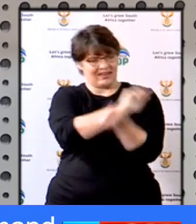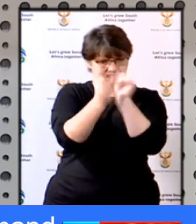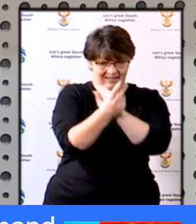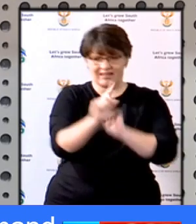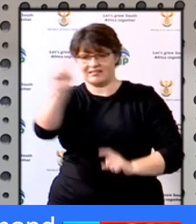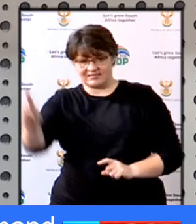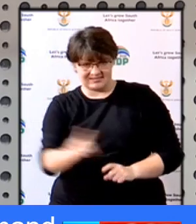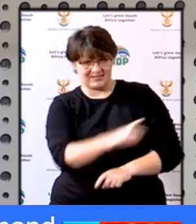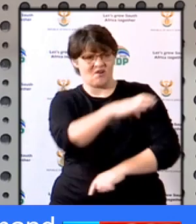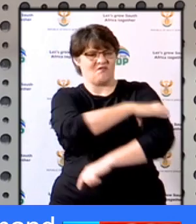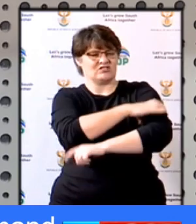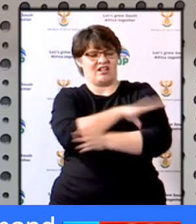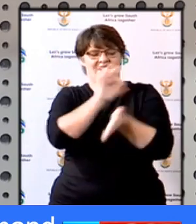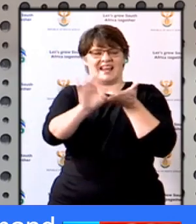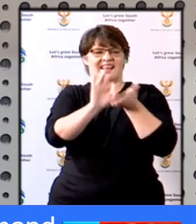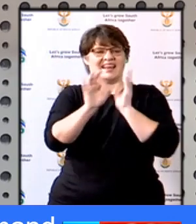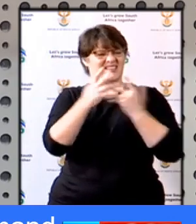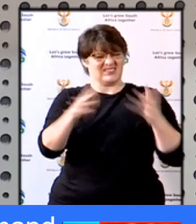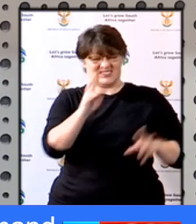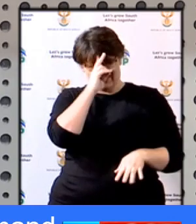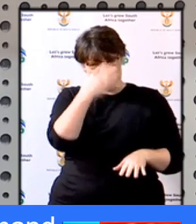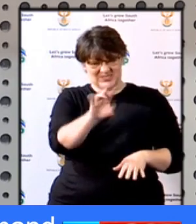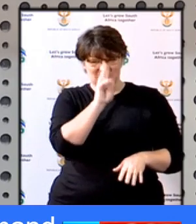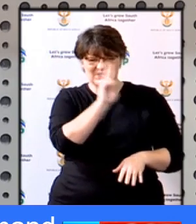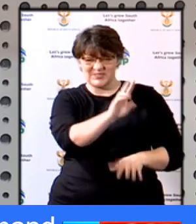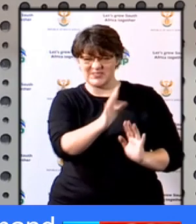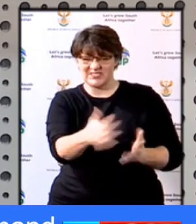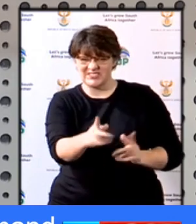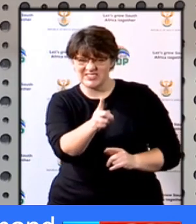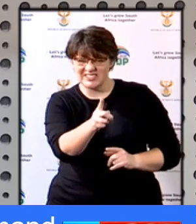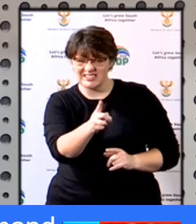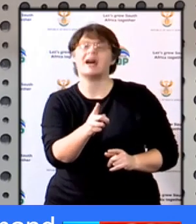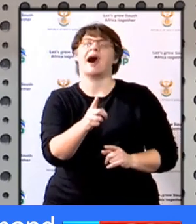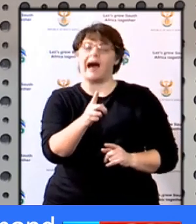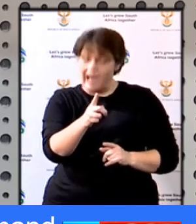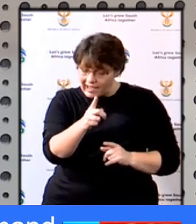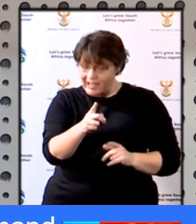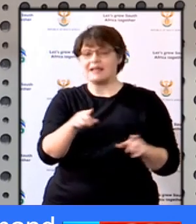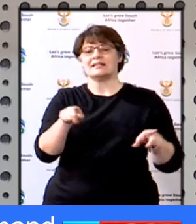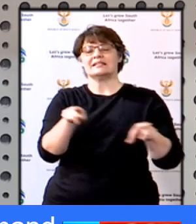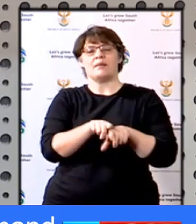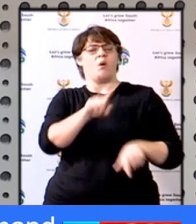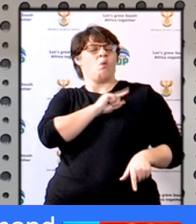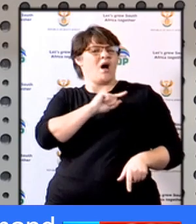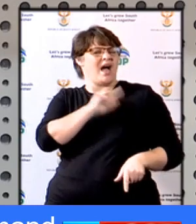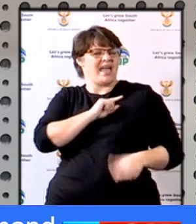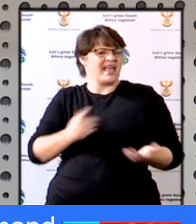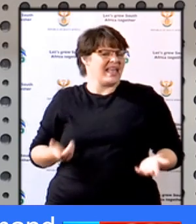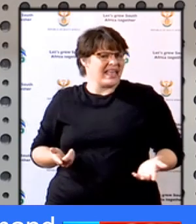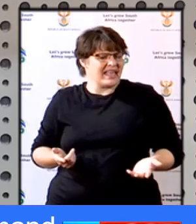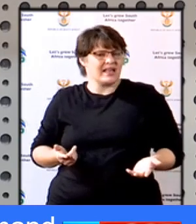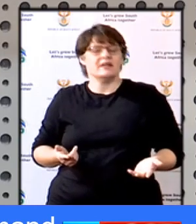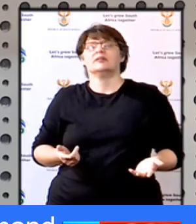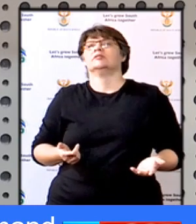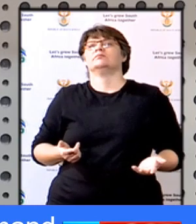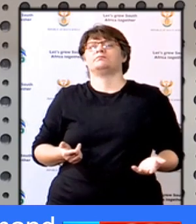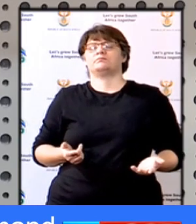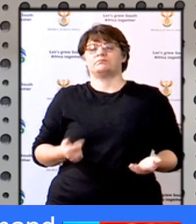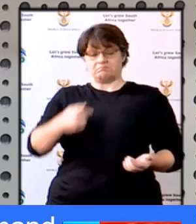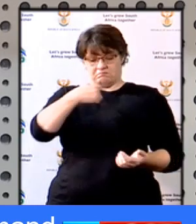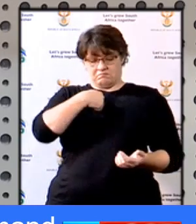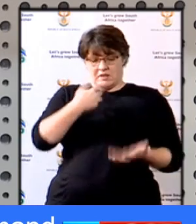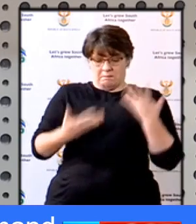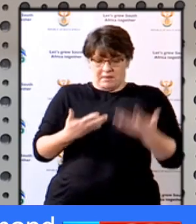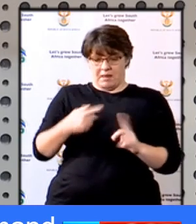who comes and just quickly disinfects it. And that is done so that if any of us are